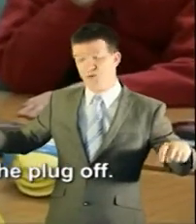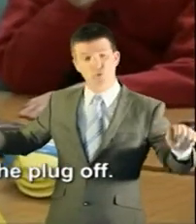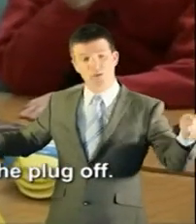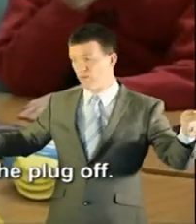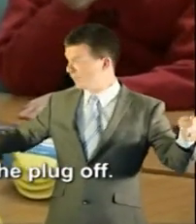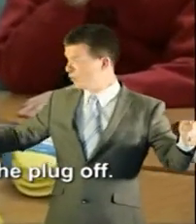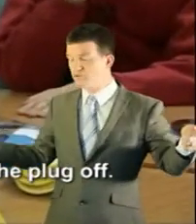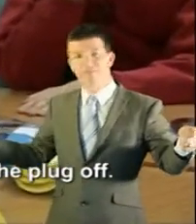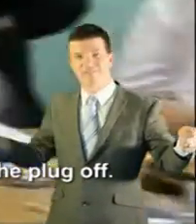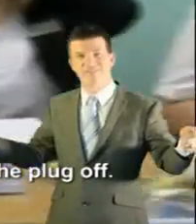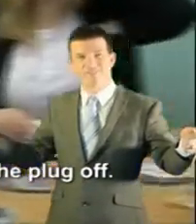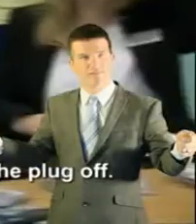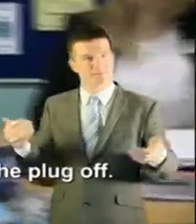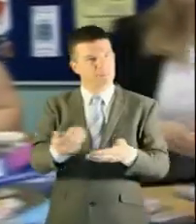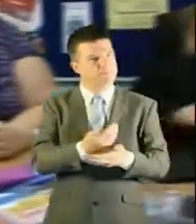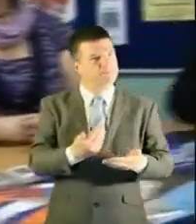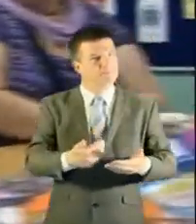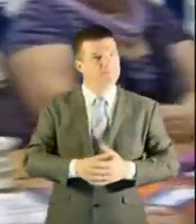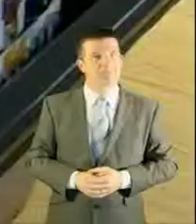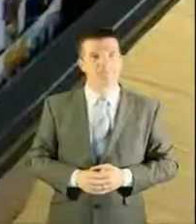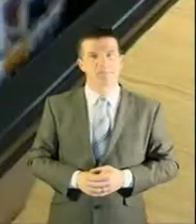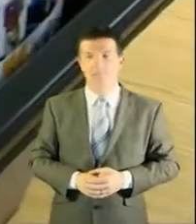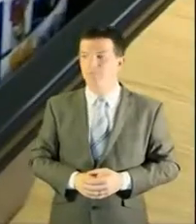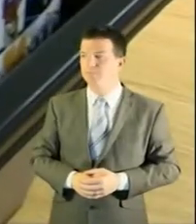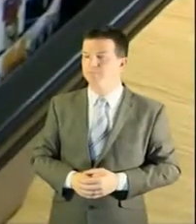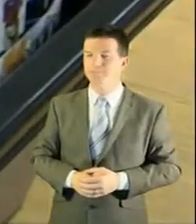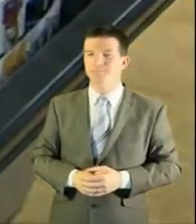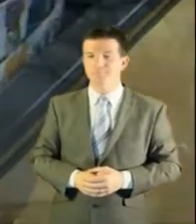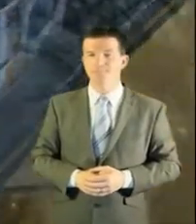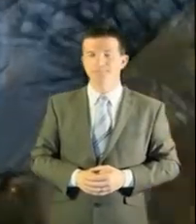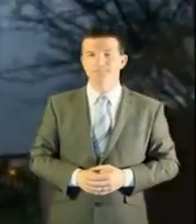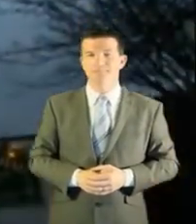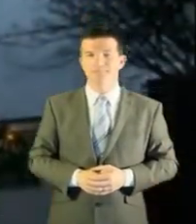so you can't leave the iron switched on. OK, we'll put that in the box.